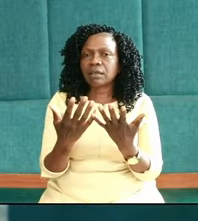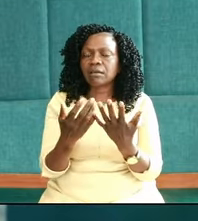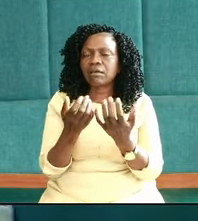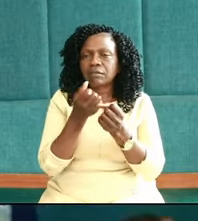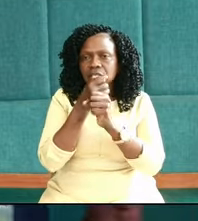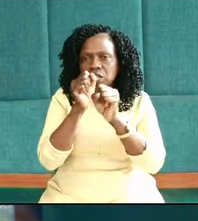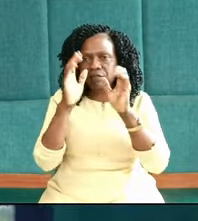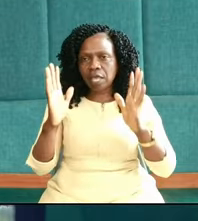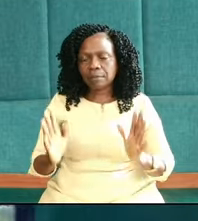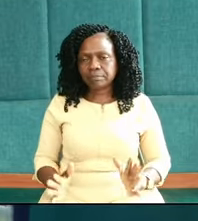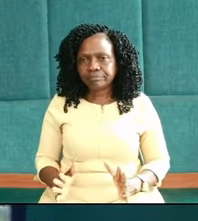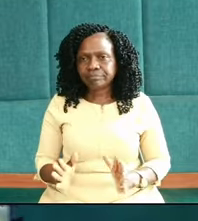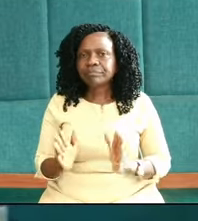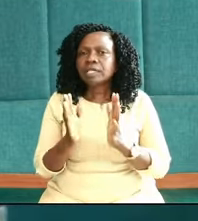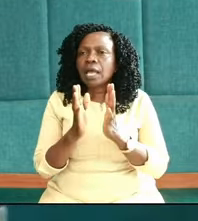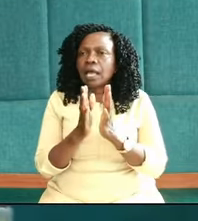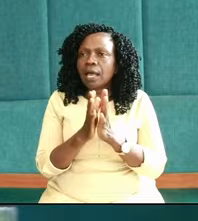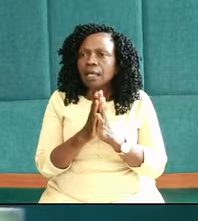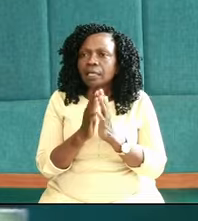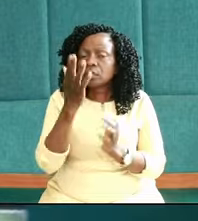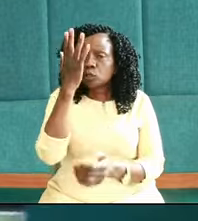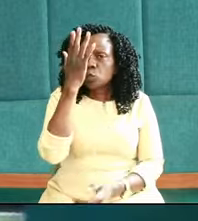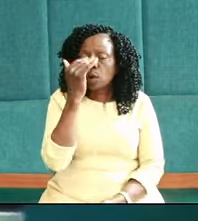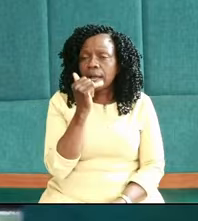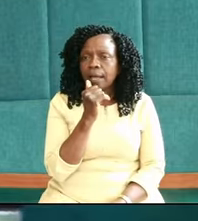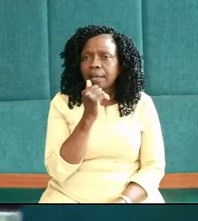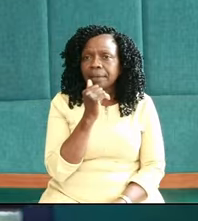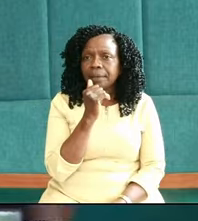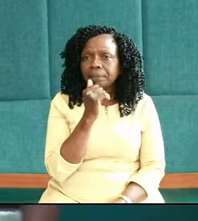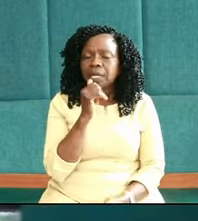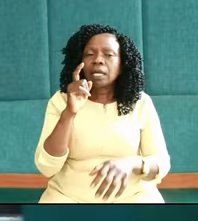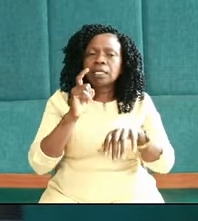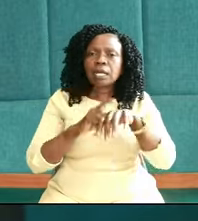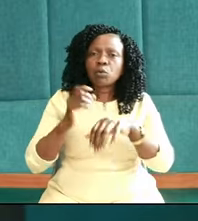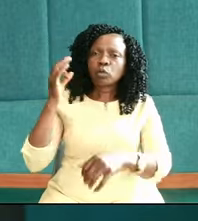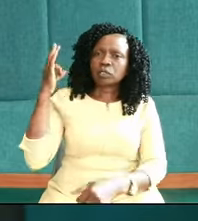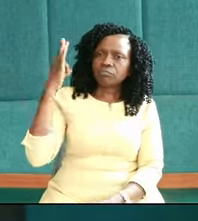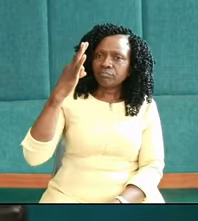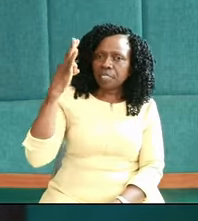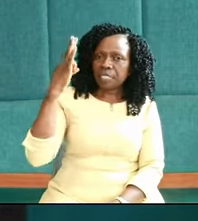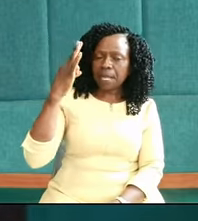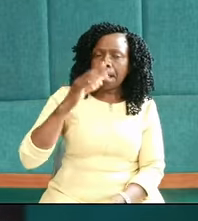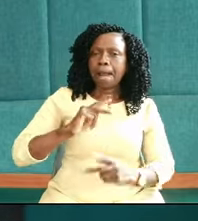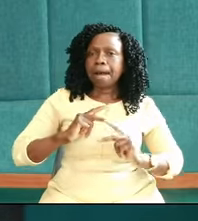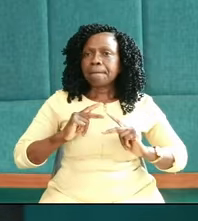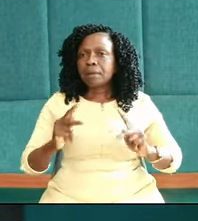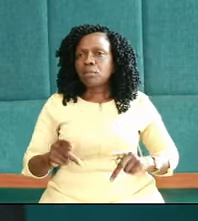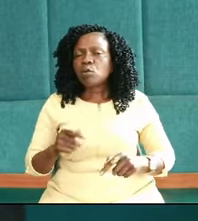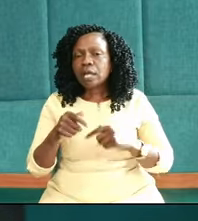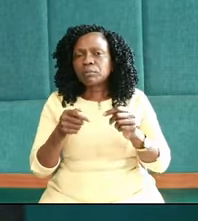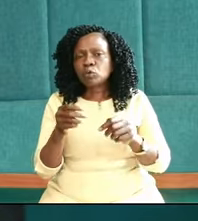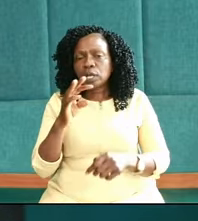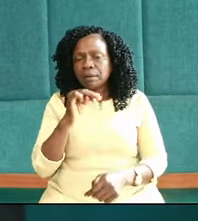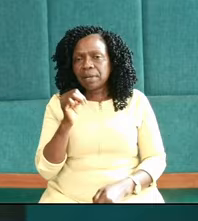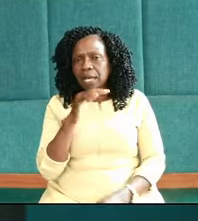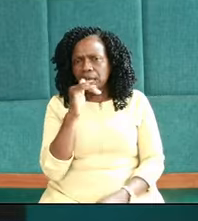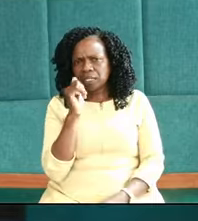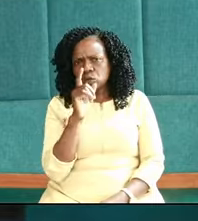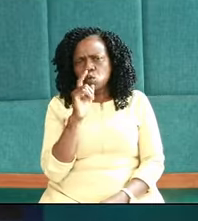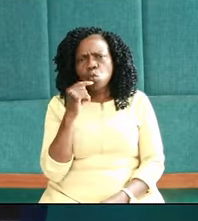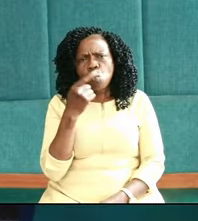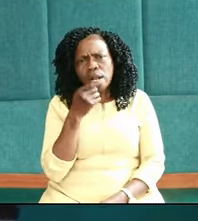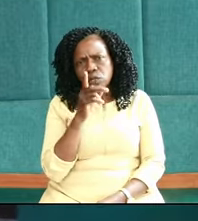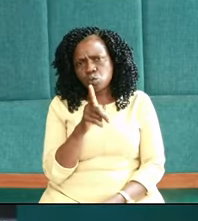Savior. And that is why when he was preaching, people came to him and asking, who are